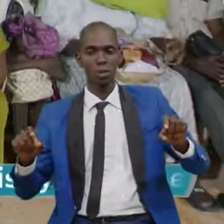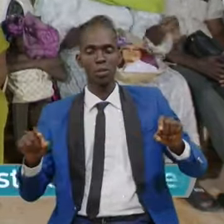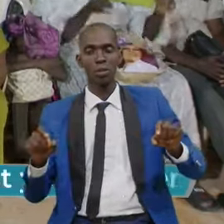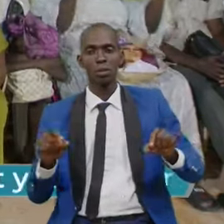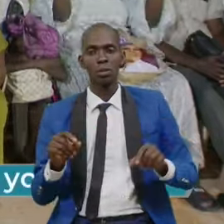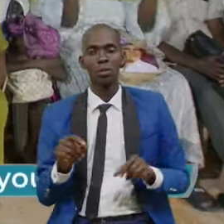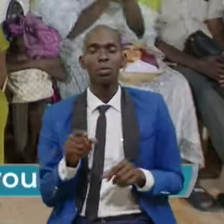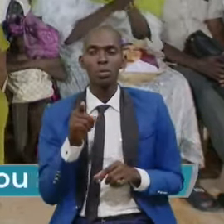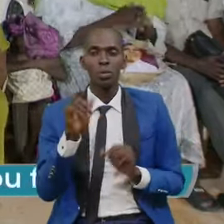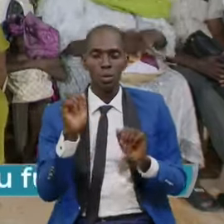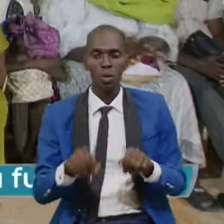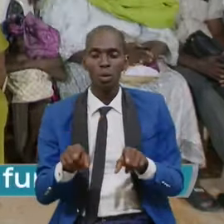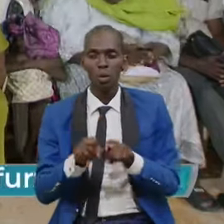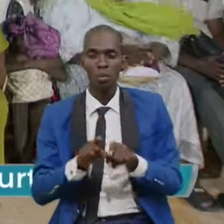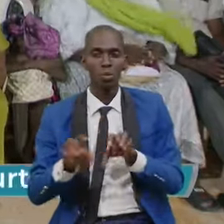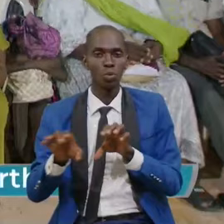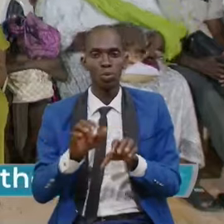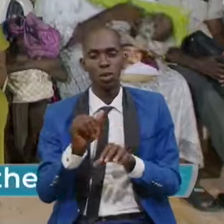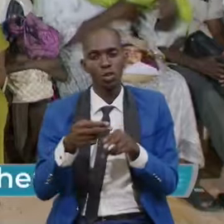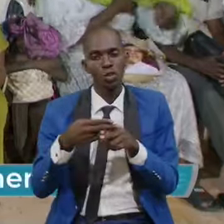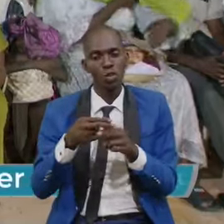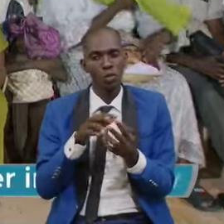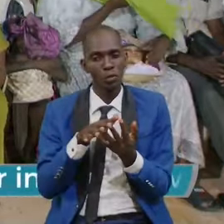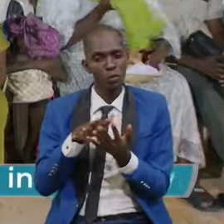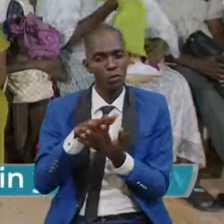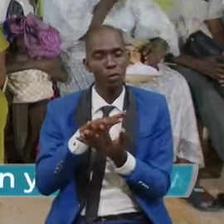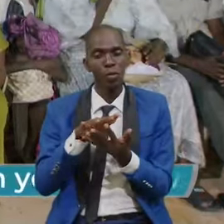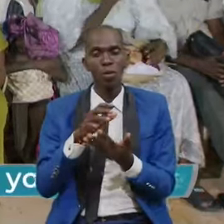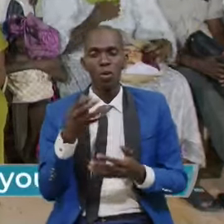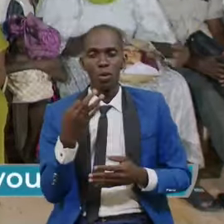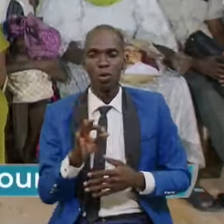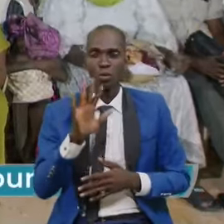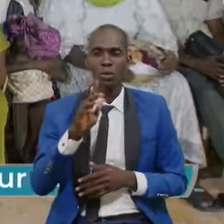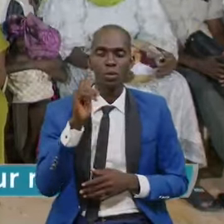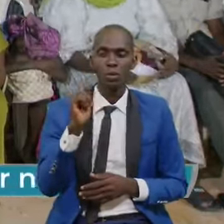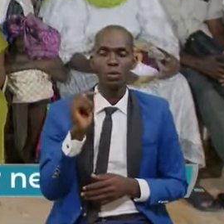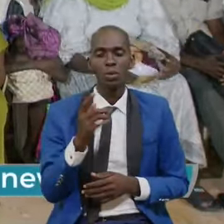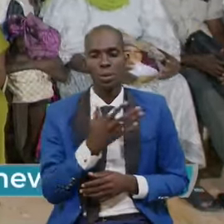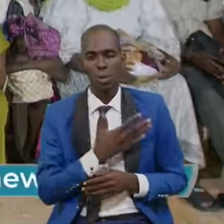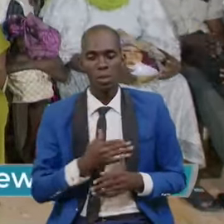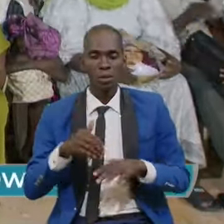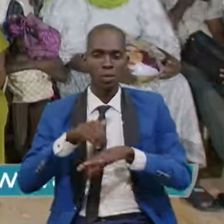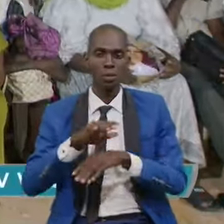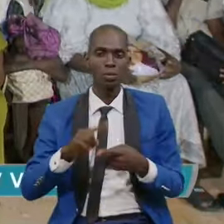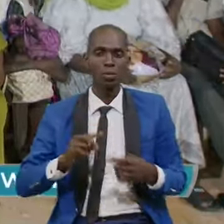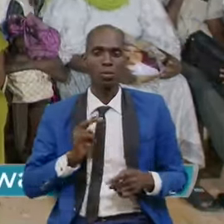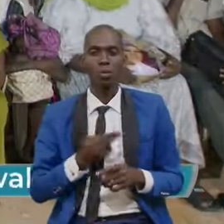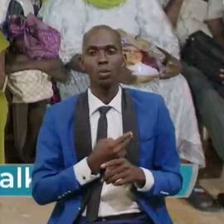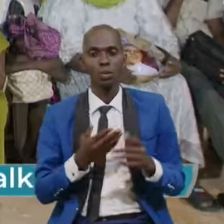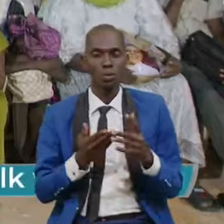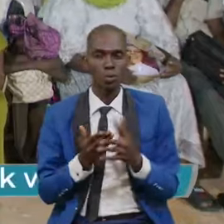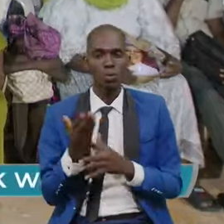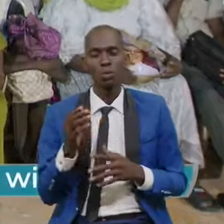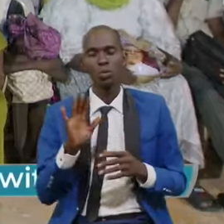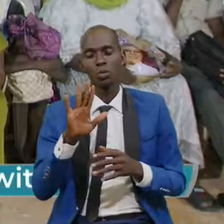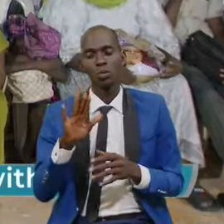record a video of your testimony and share with us via WhatsApp